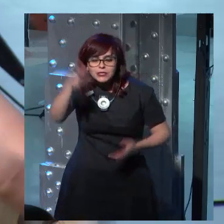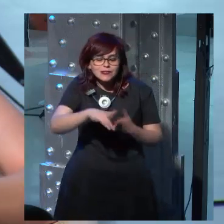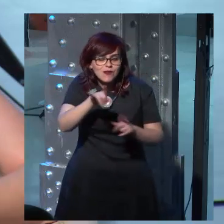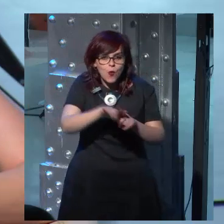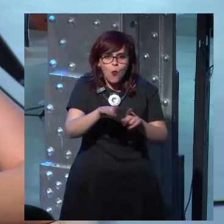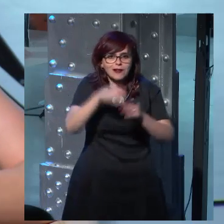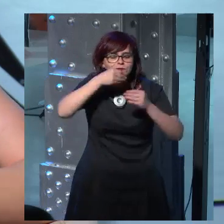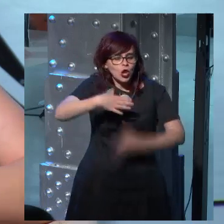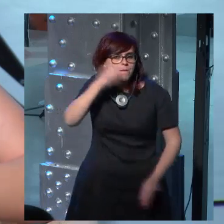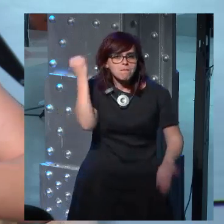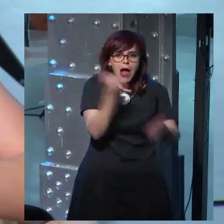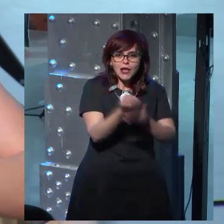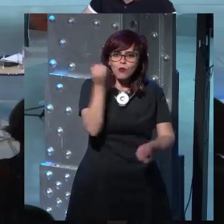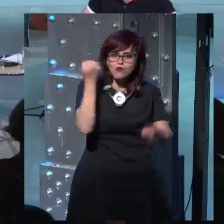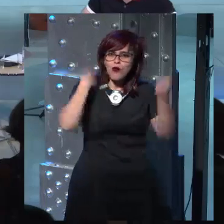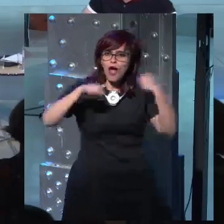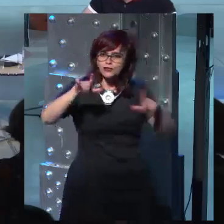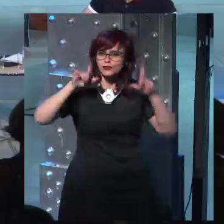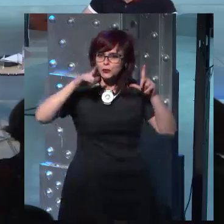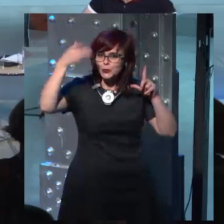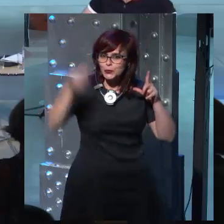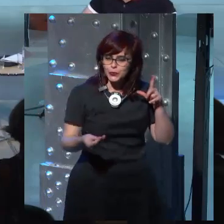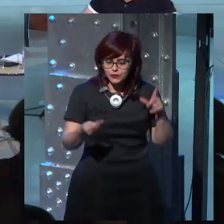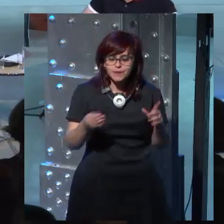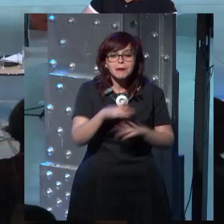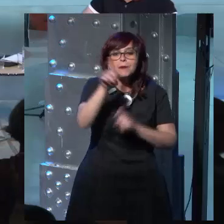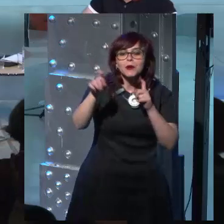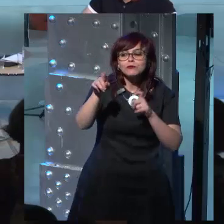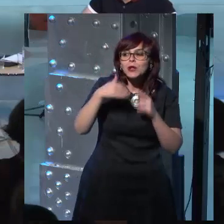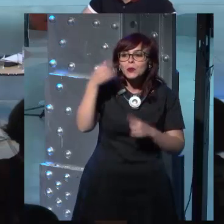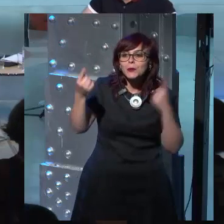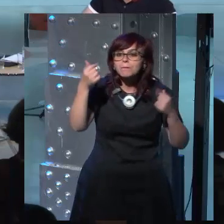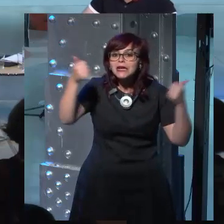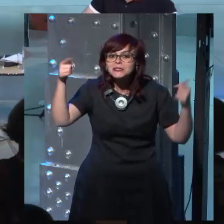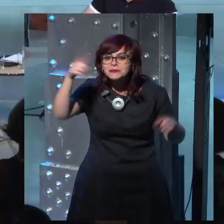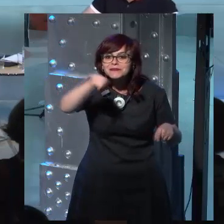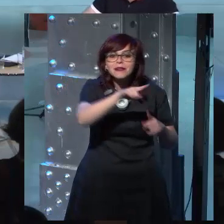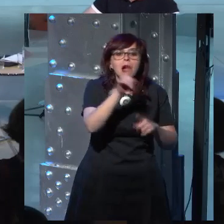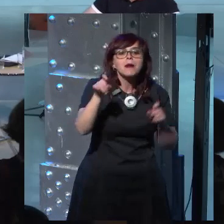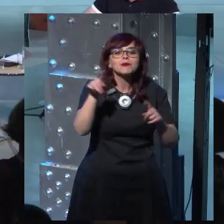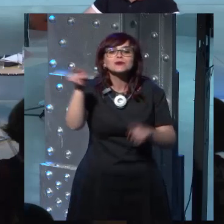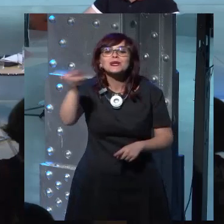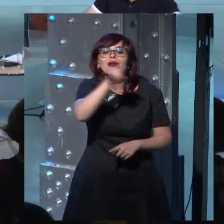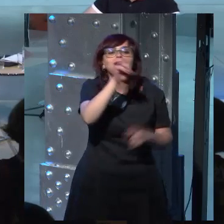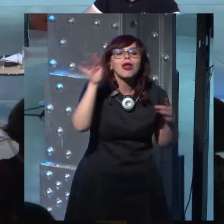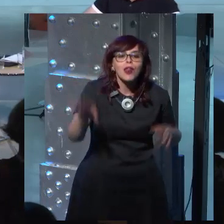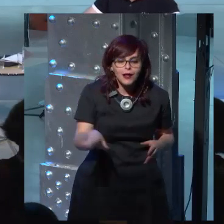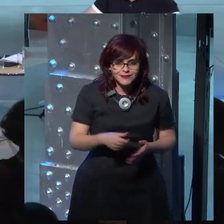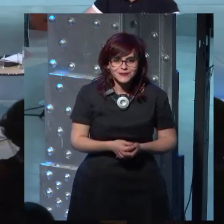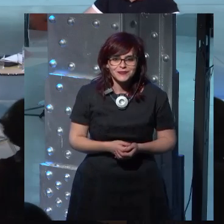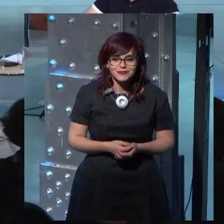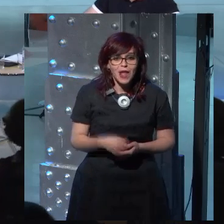and generous actor. Pero tenemos tiempo para una pregunta más vuestra. We still have time for one more question.